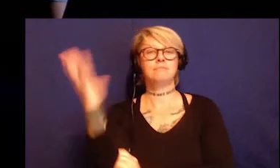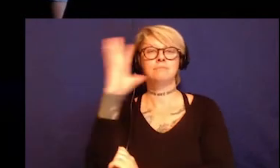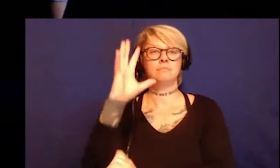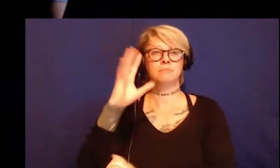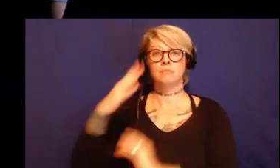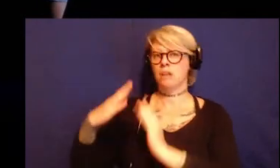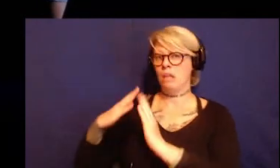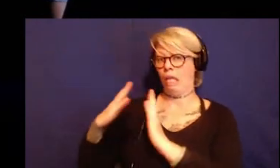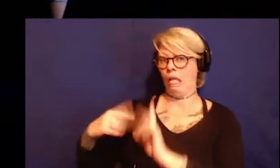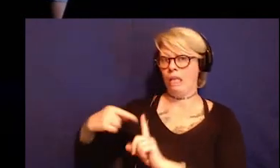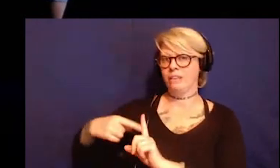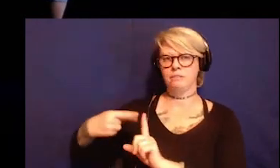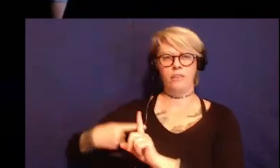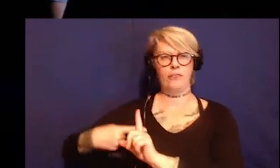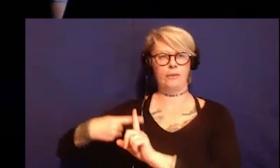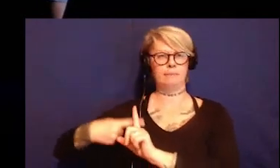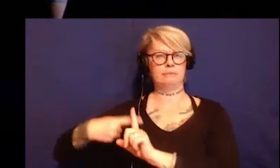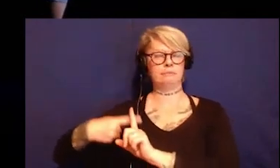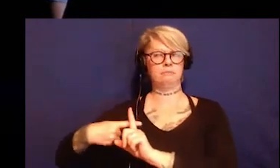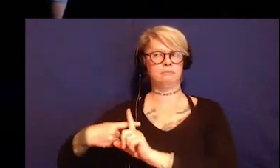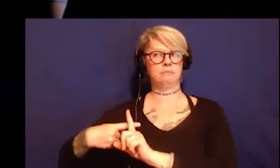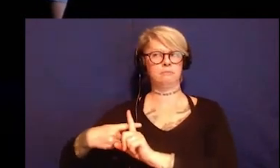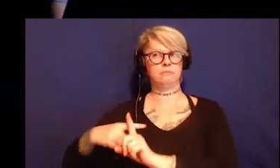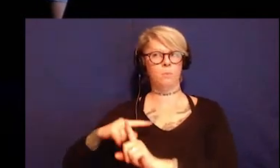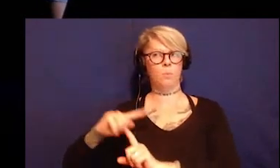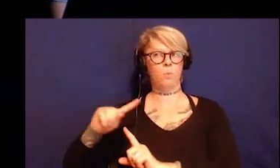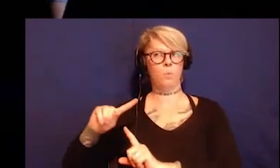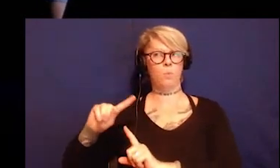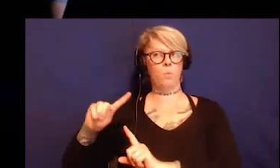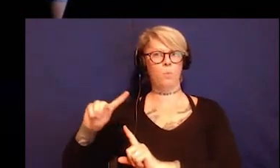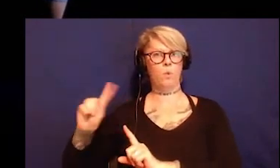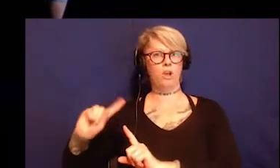it begin? And where does it end?